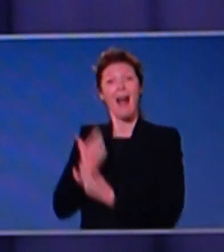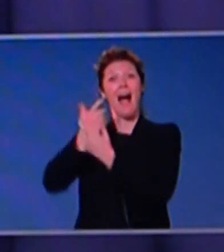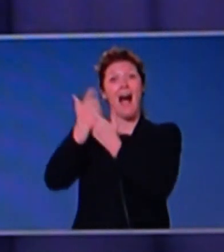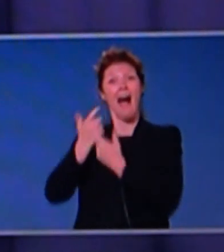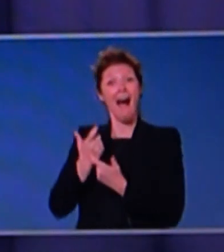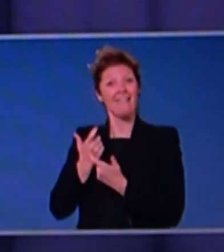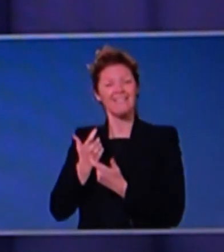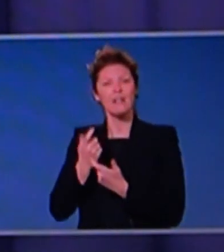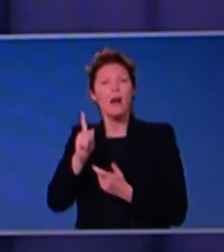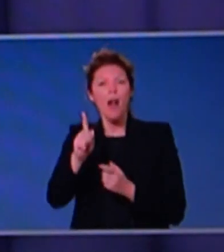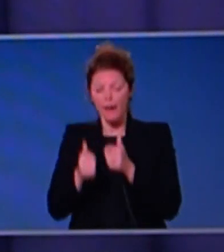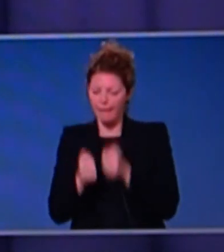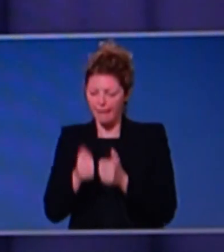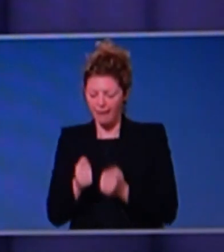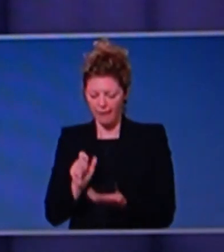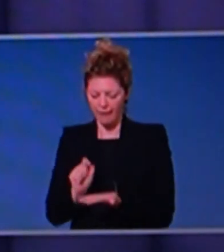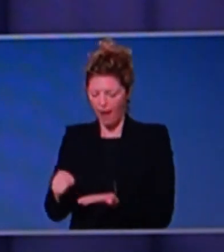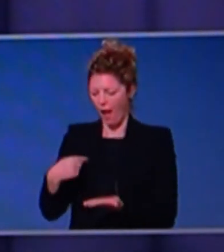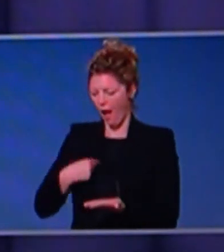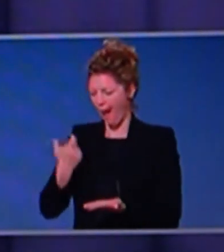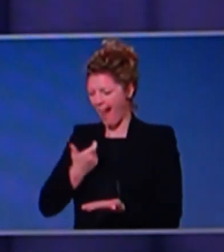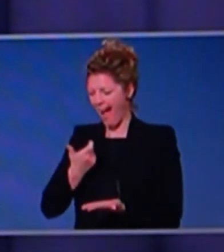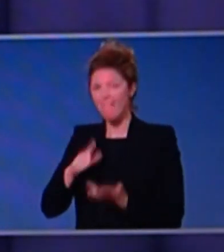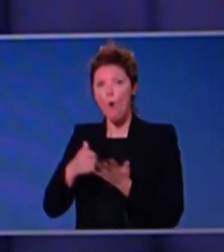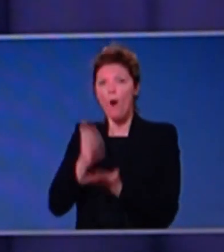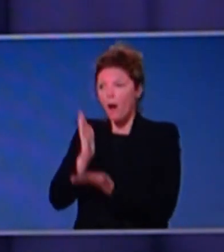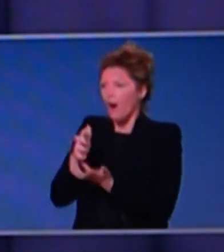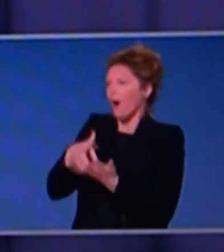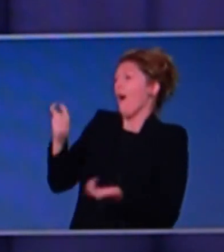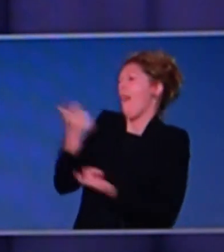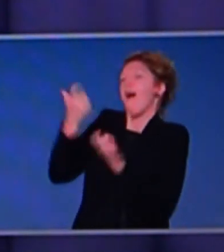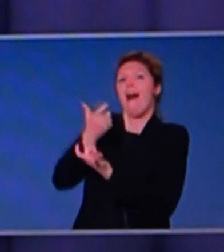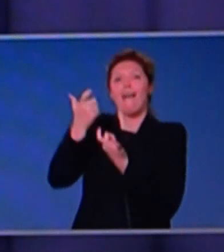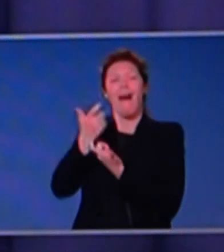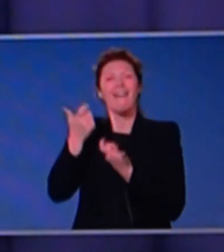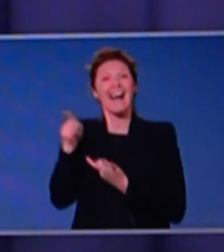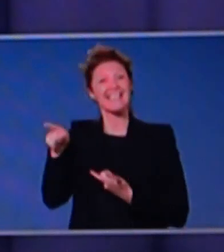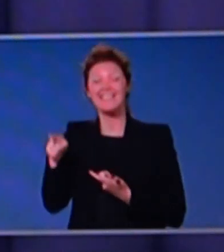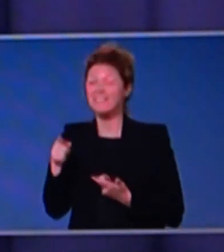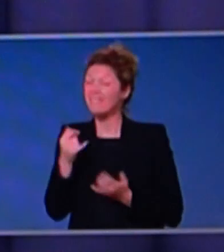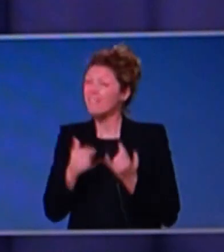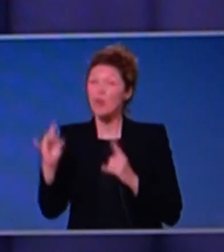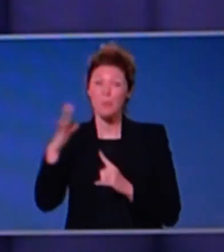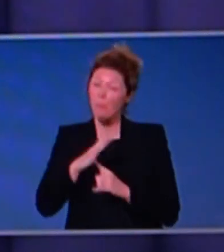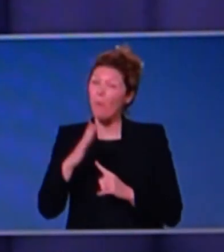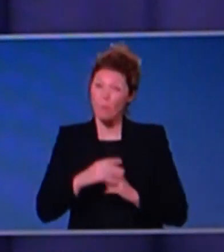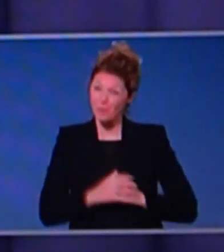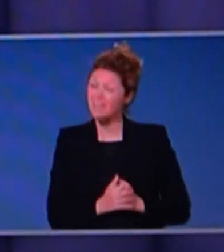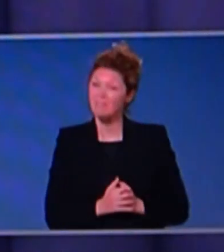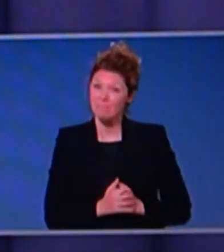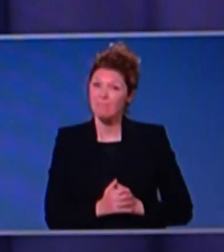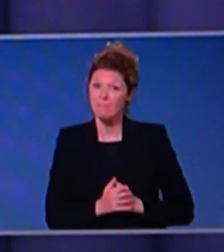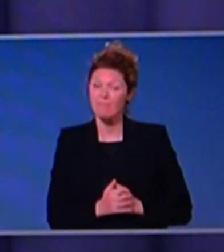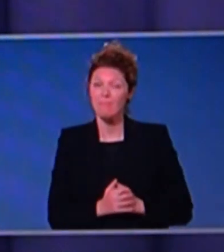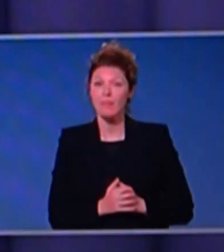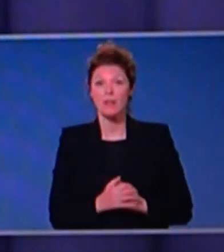it's actually that human connection. And I can't emphasise that enough, whether we're dealing with people who are in crisis